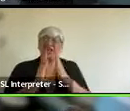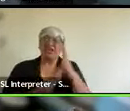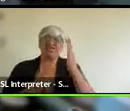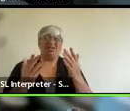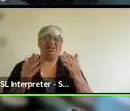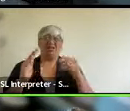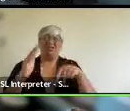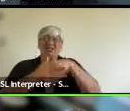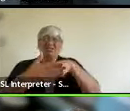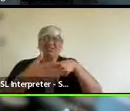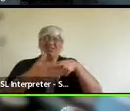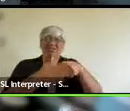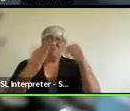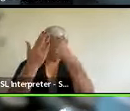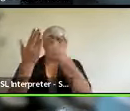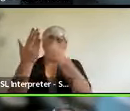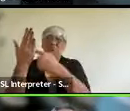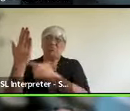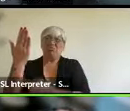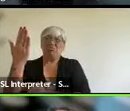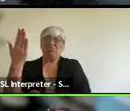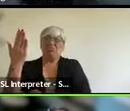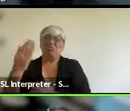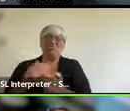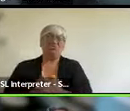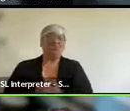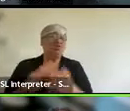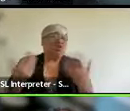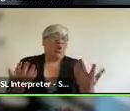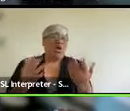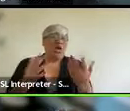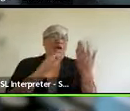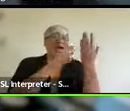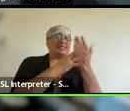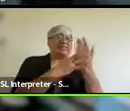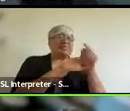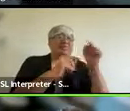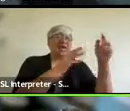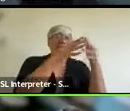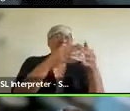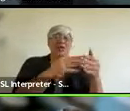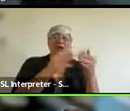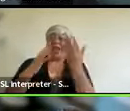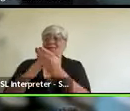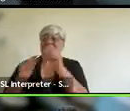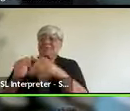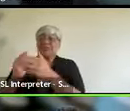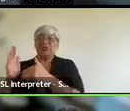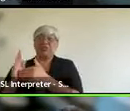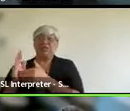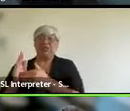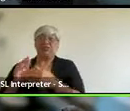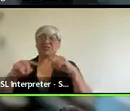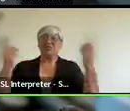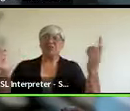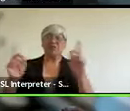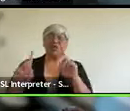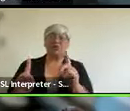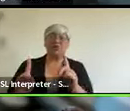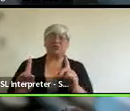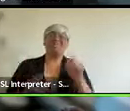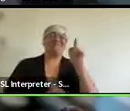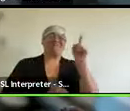goes on. So what's the difference between accessibility in the USA and in Aotearoa, New Zealand? Well, I think the difference is